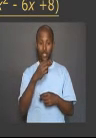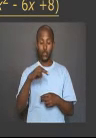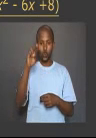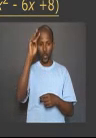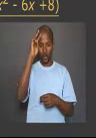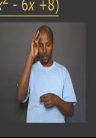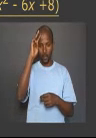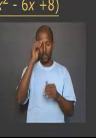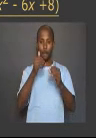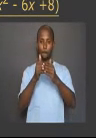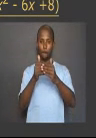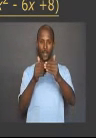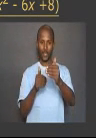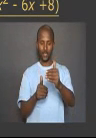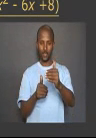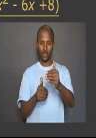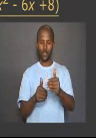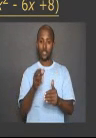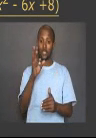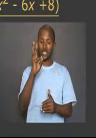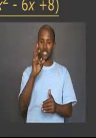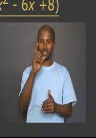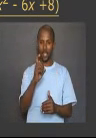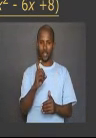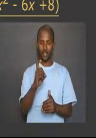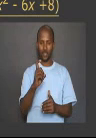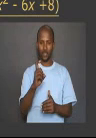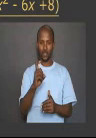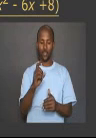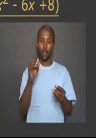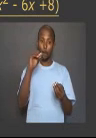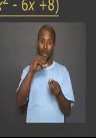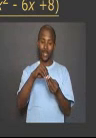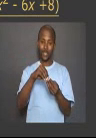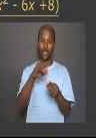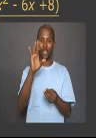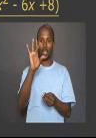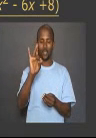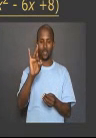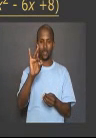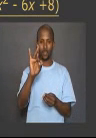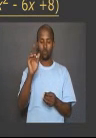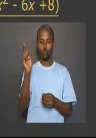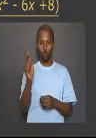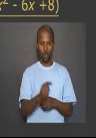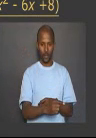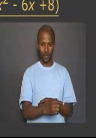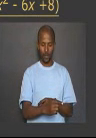squared minus 6x plus 8